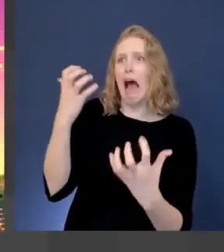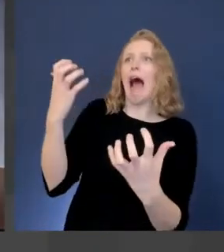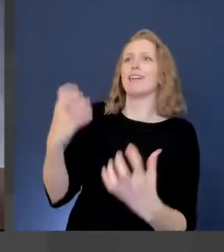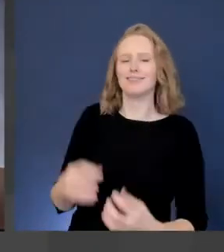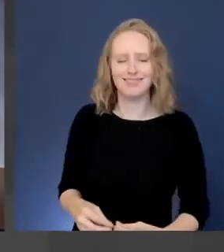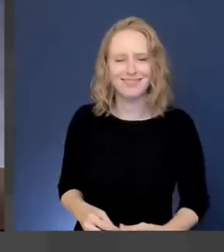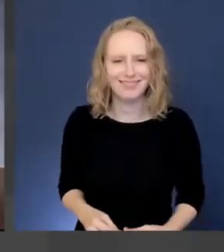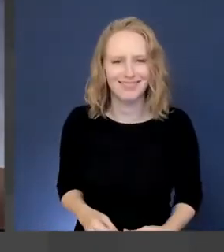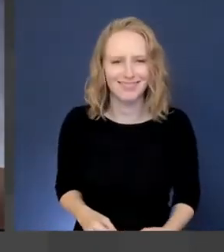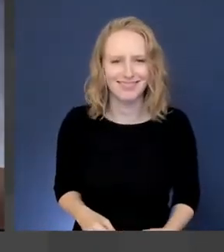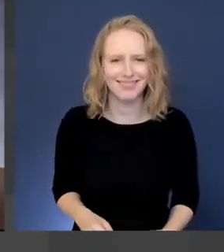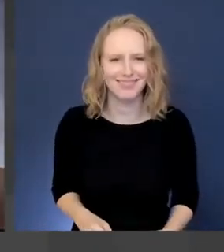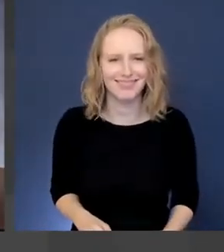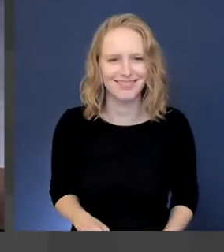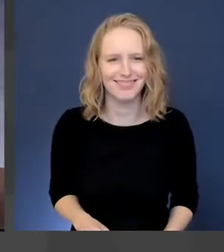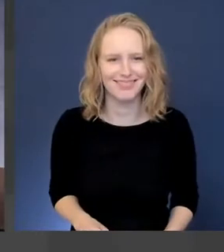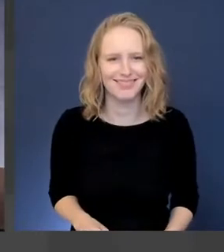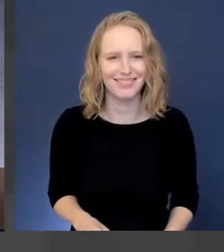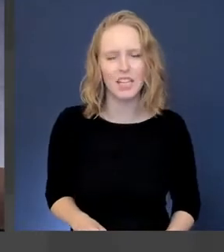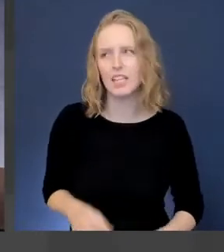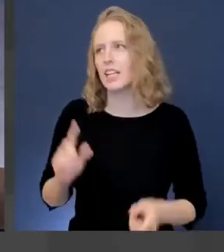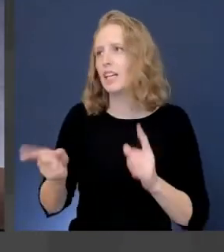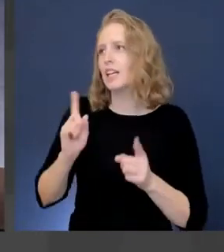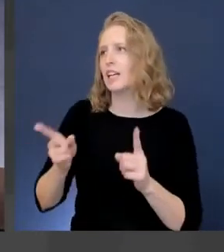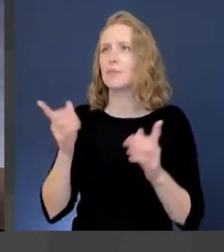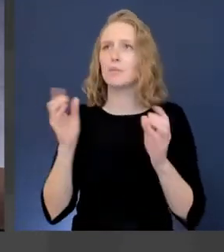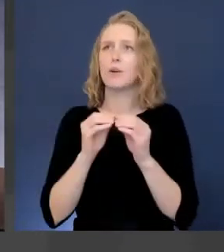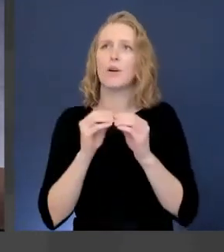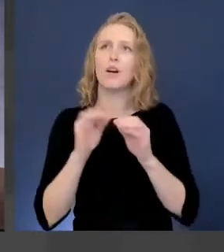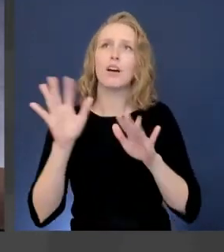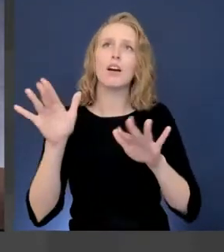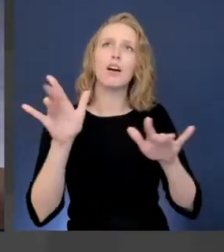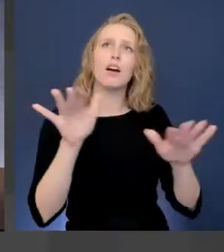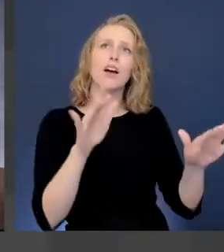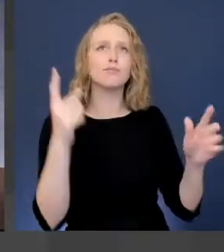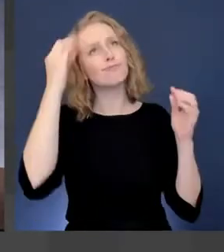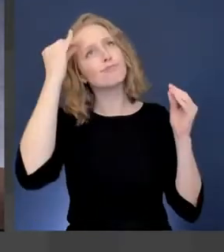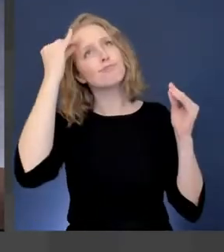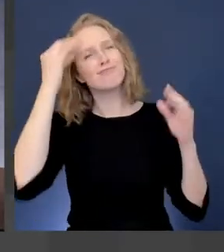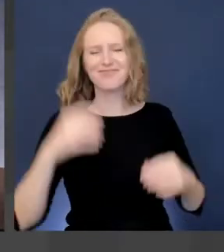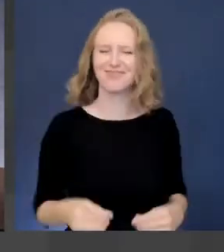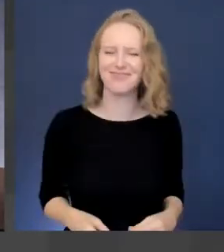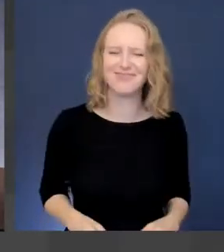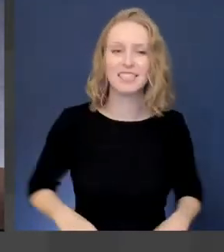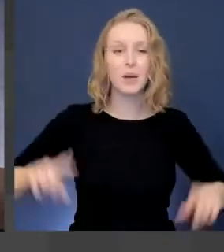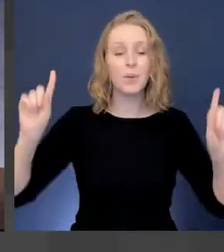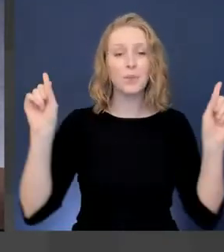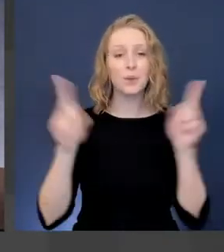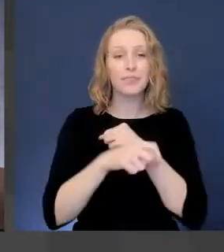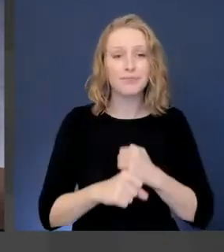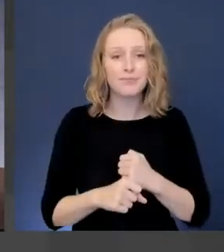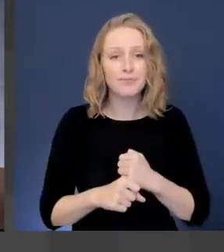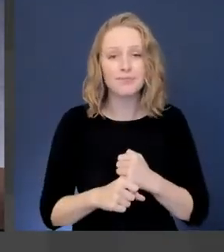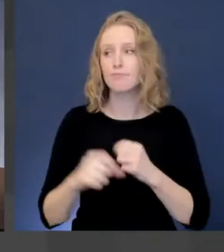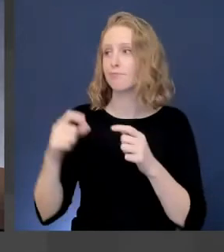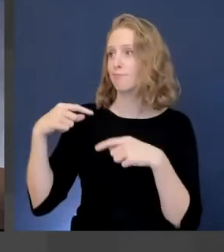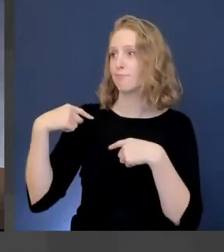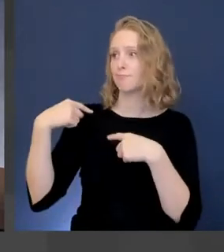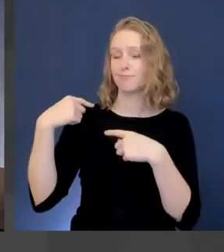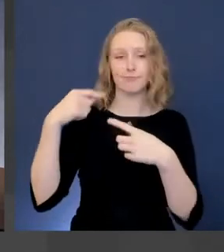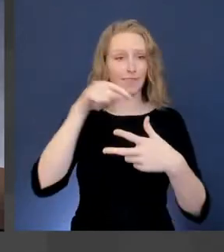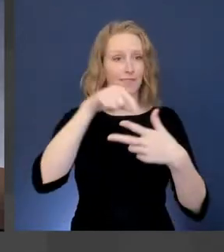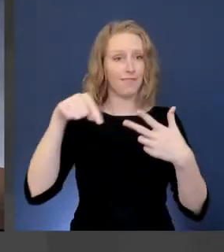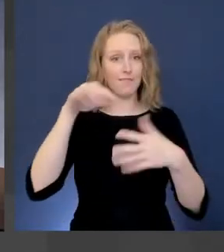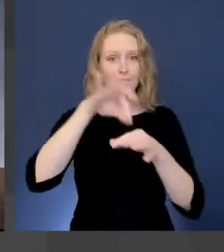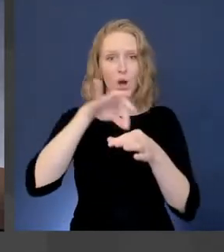There's so much more. Oh, well, it's been quite the turnout for our first round of mob